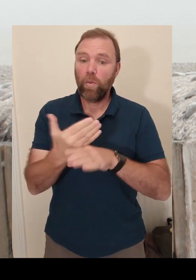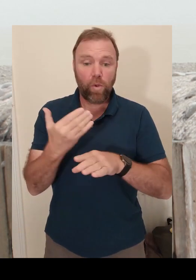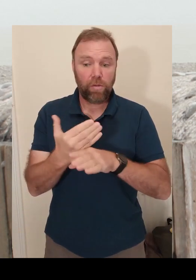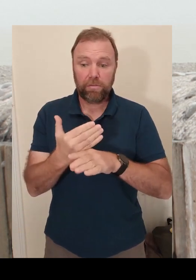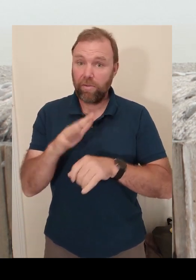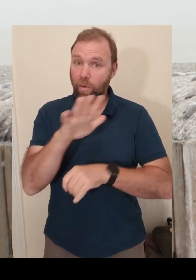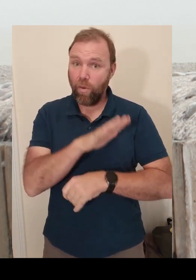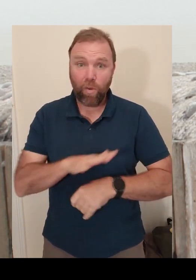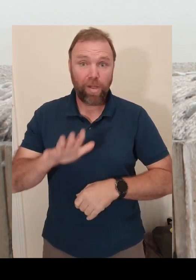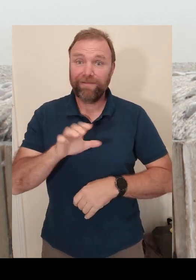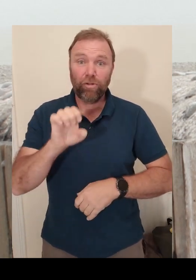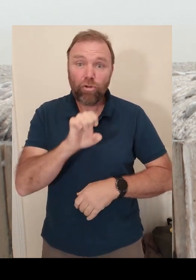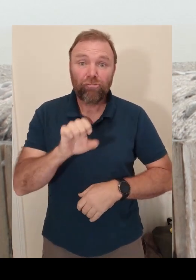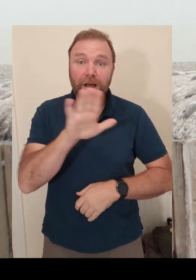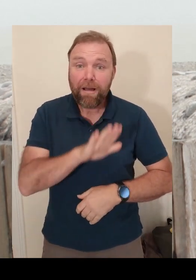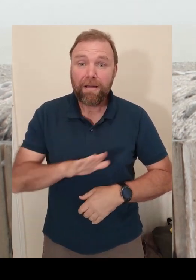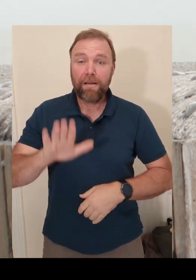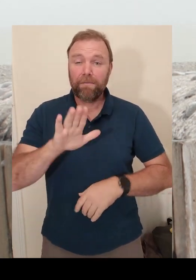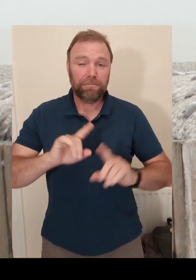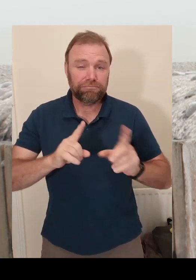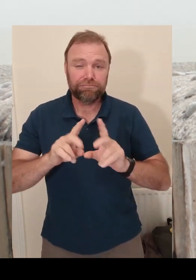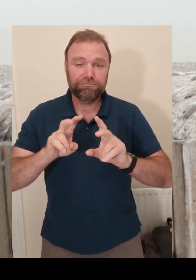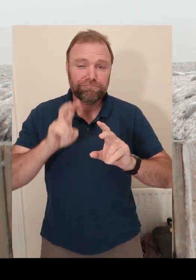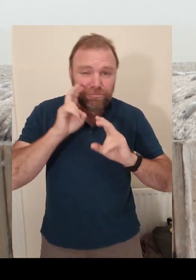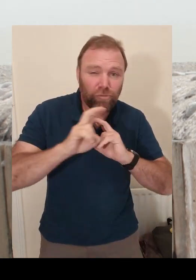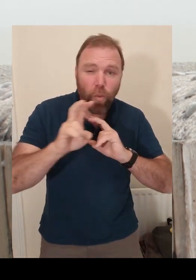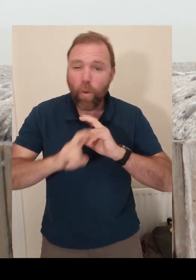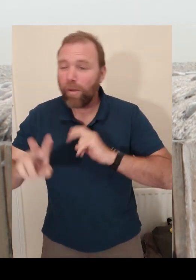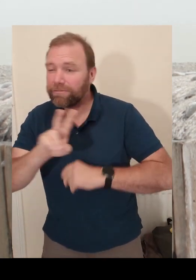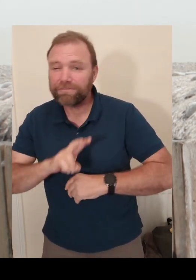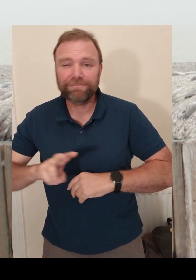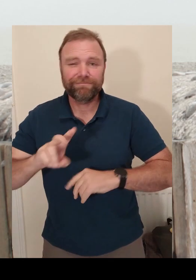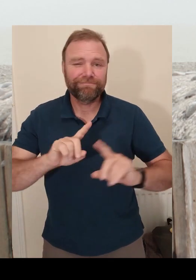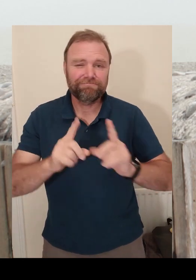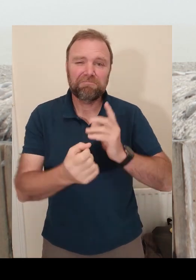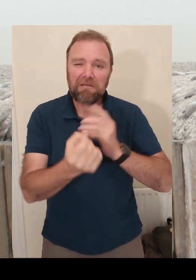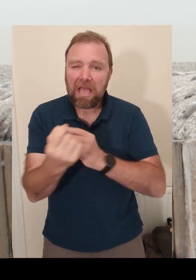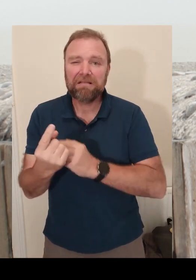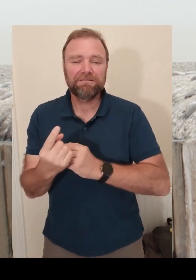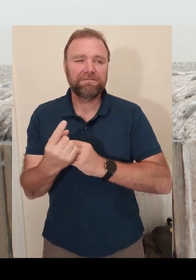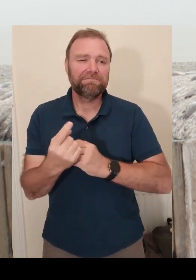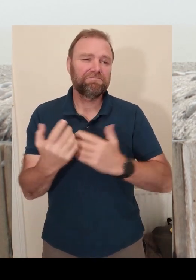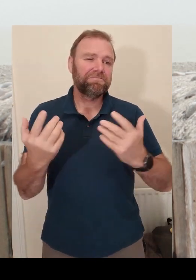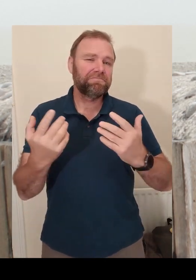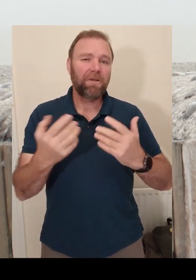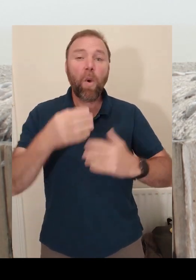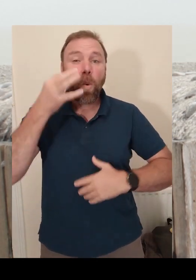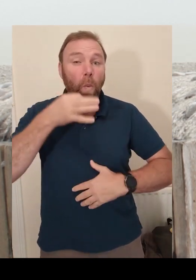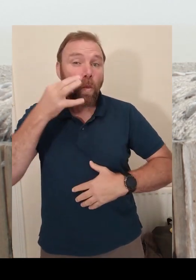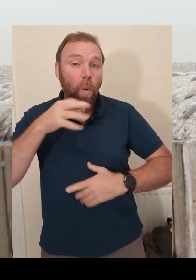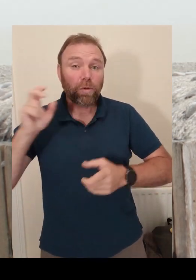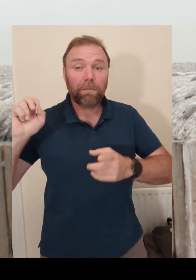I've worked all over Europe, different tours, different events,